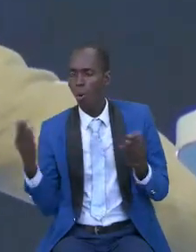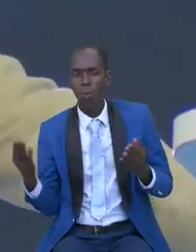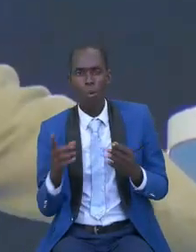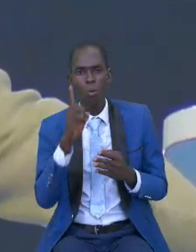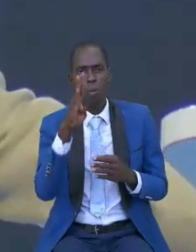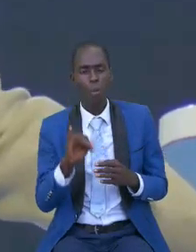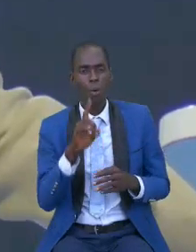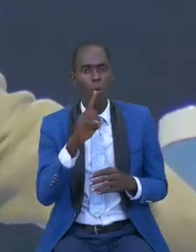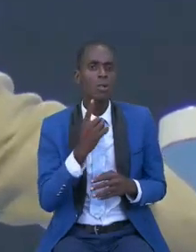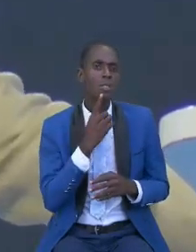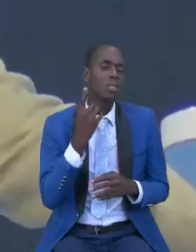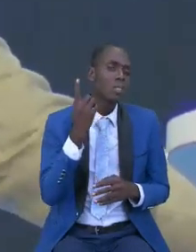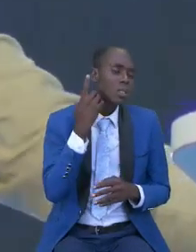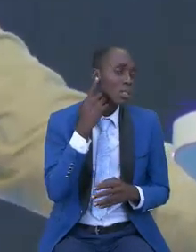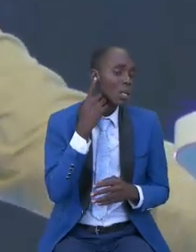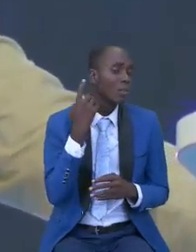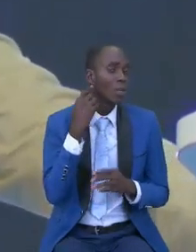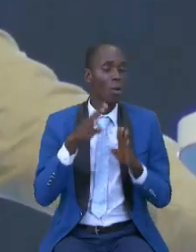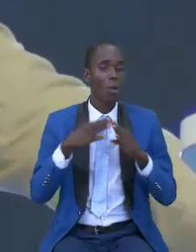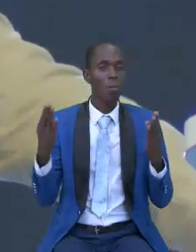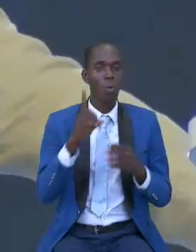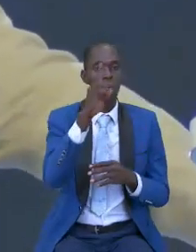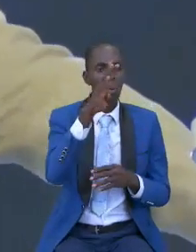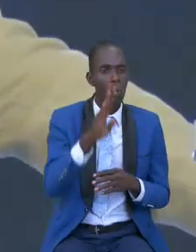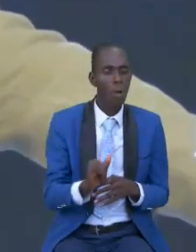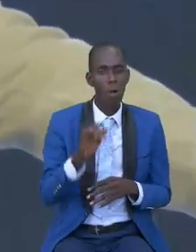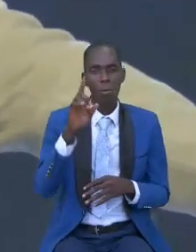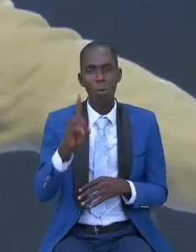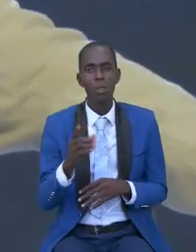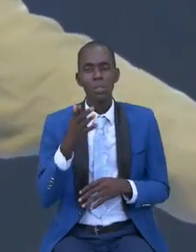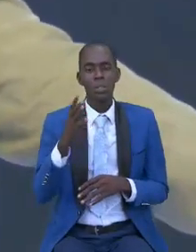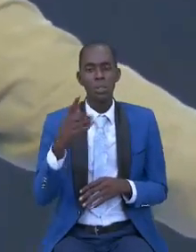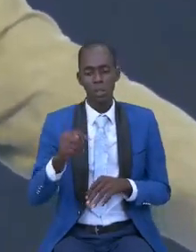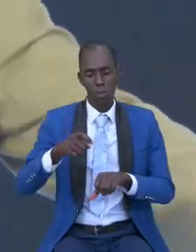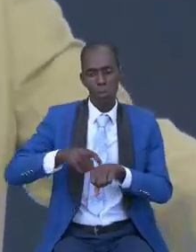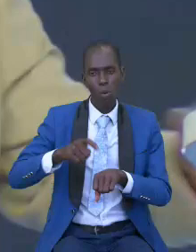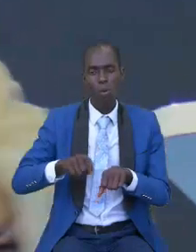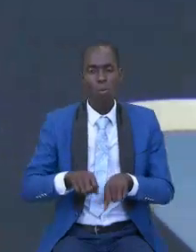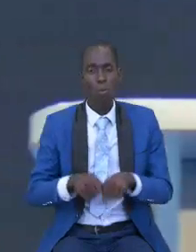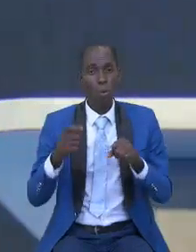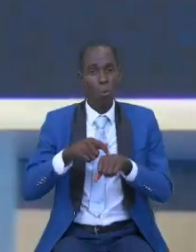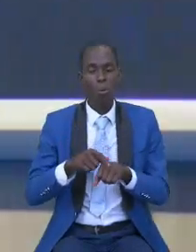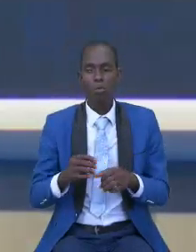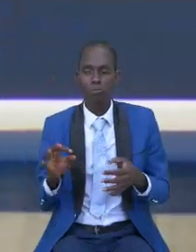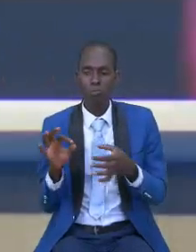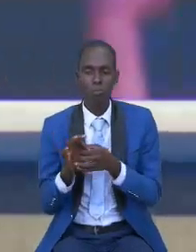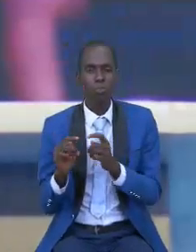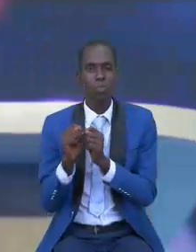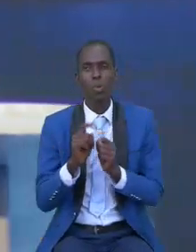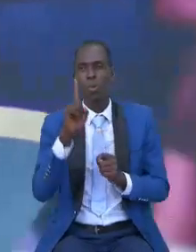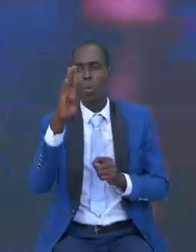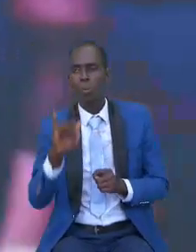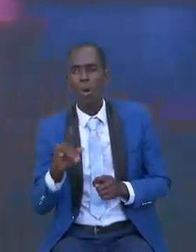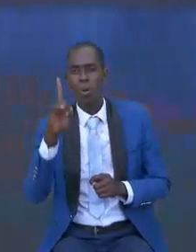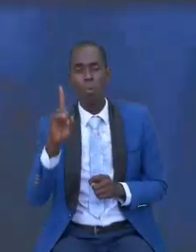one, deaf ears open, one by one, the broken bones joined together, one by one. He mentioned